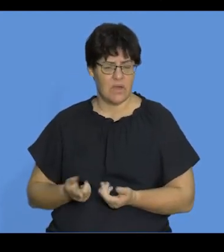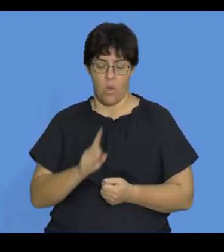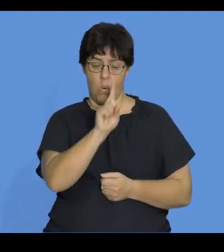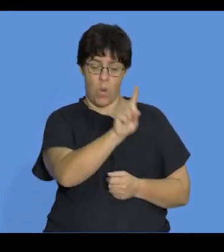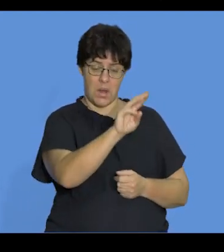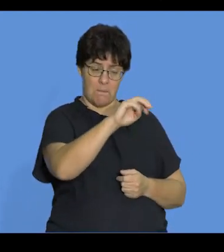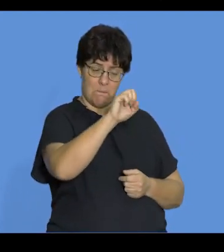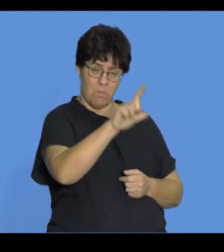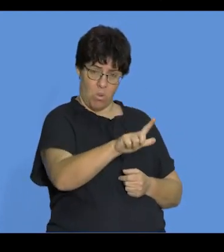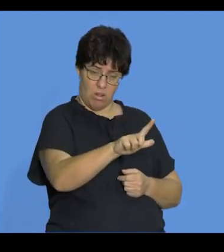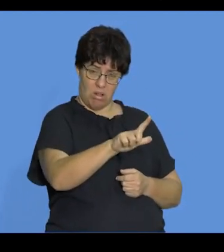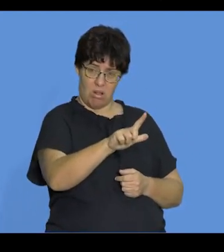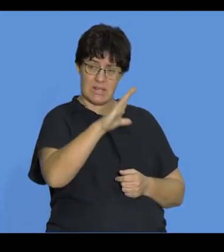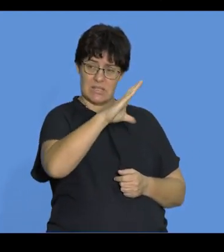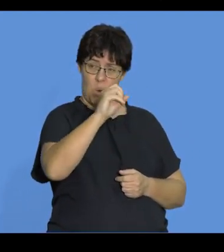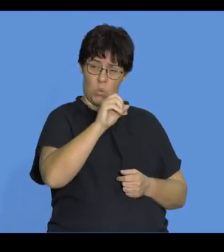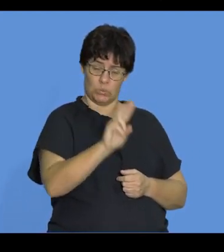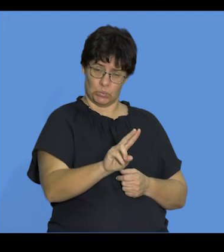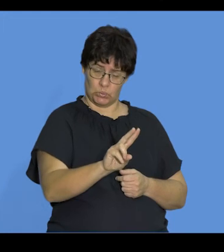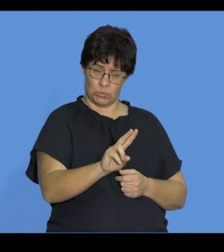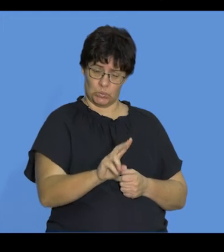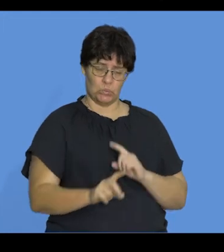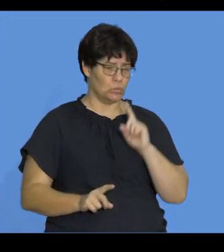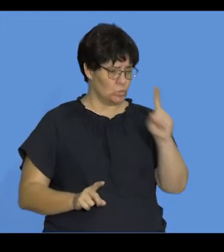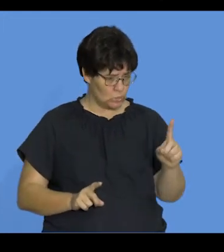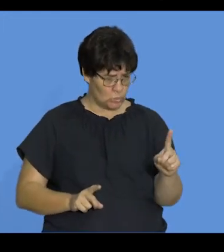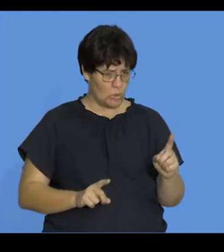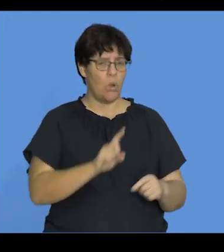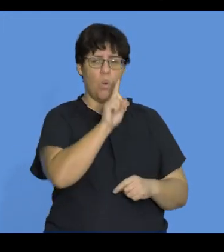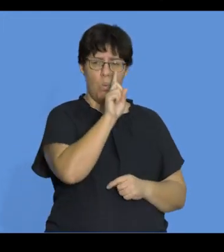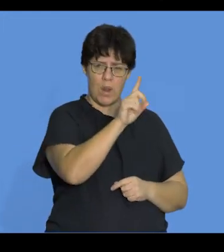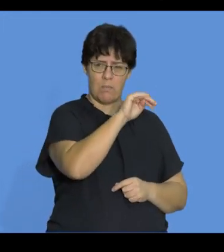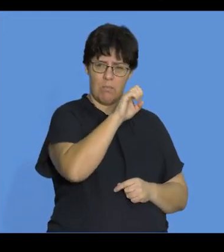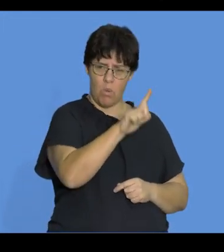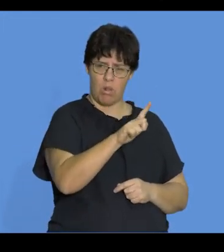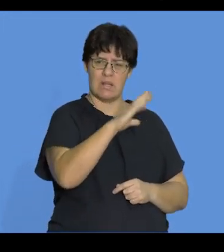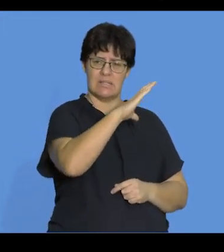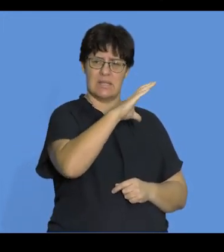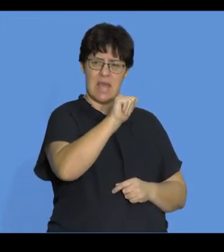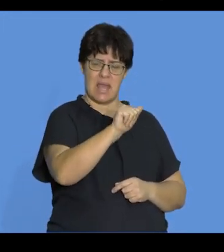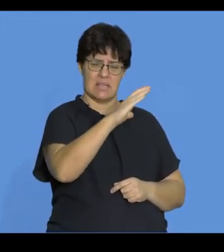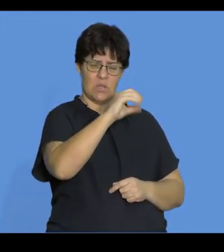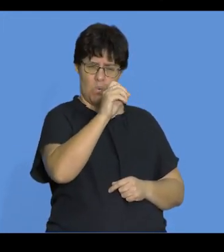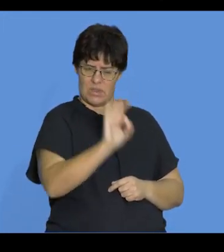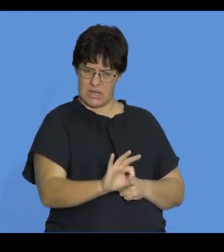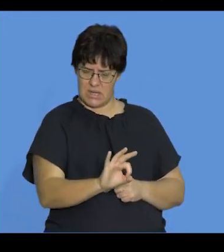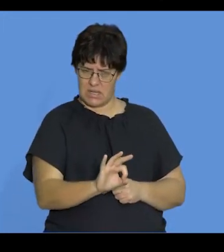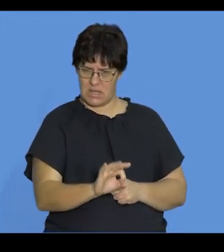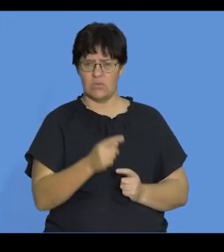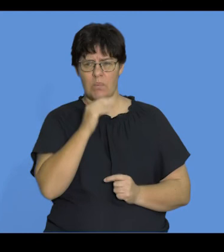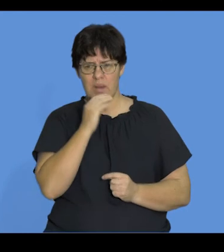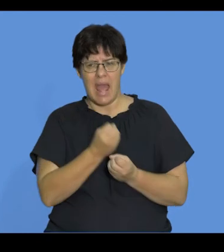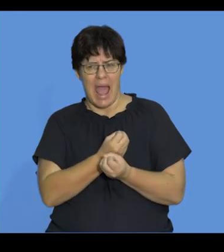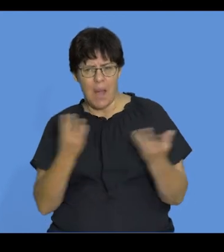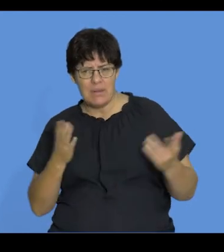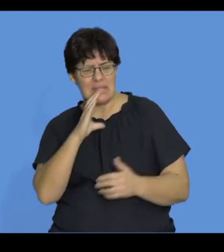1 mole of carbon dioxide is produced by 1 mole of calcium carbonate, okay? It means how many moles